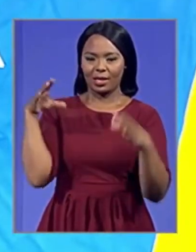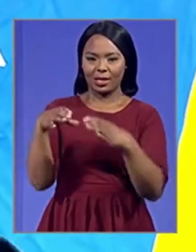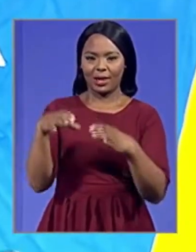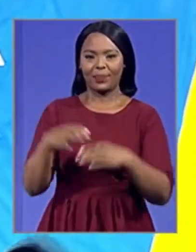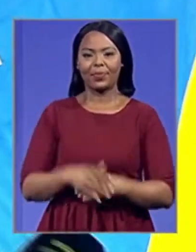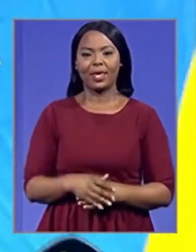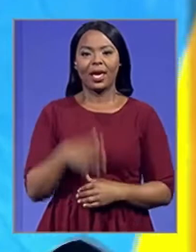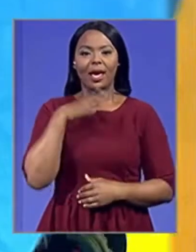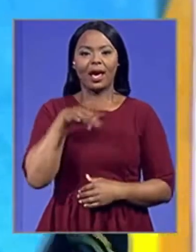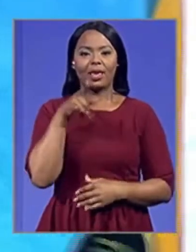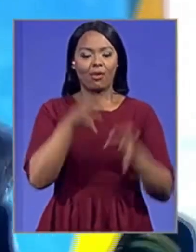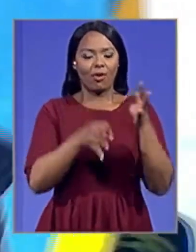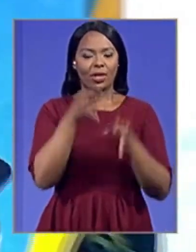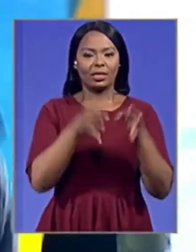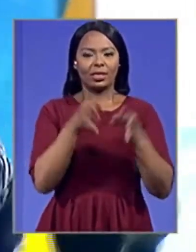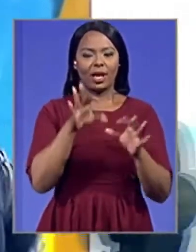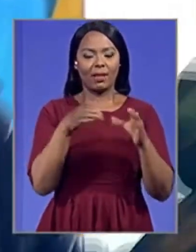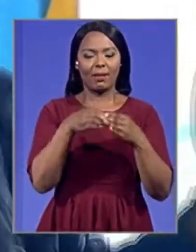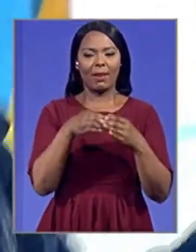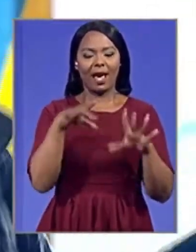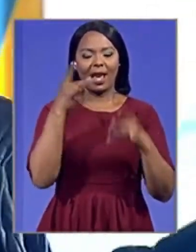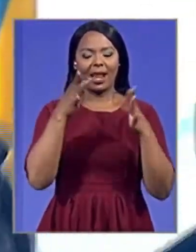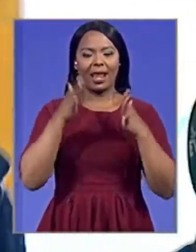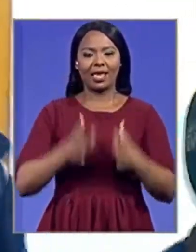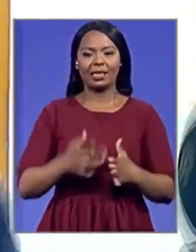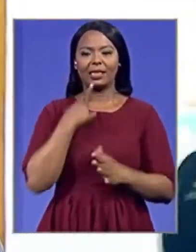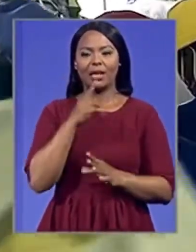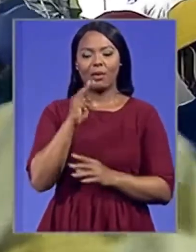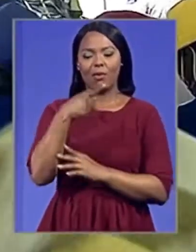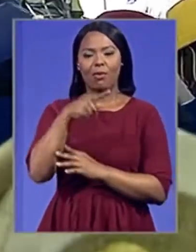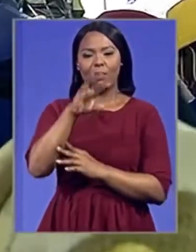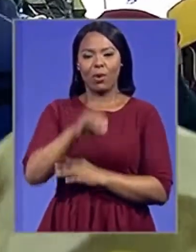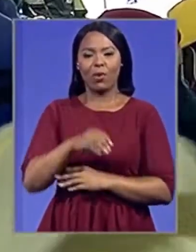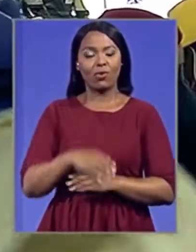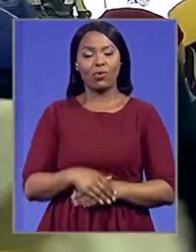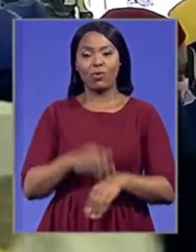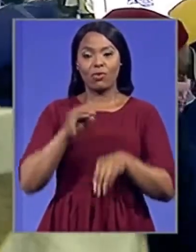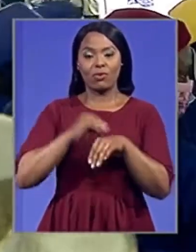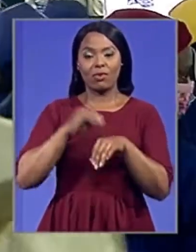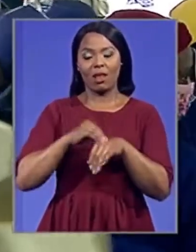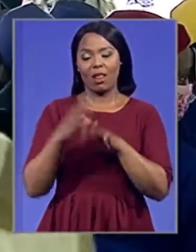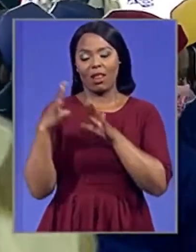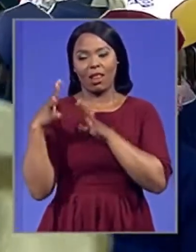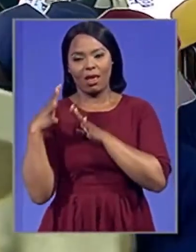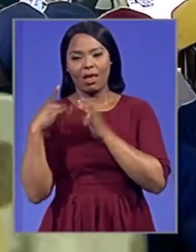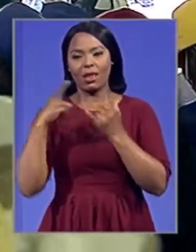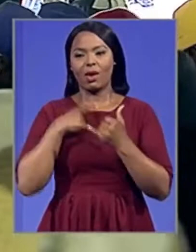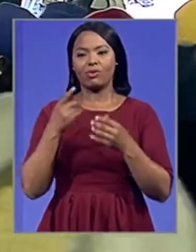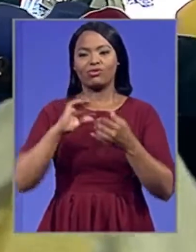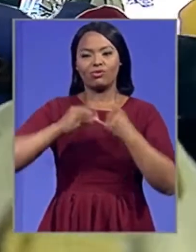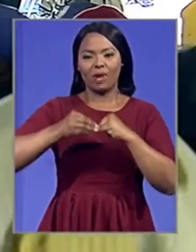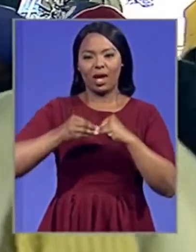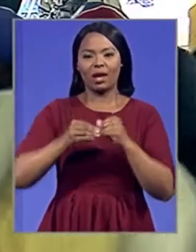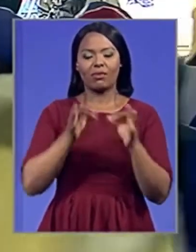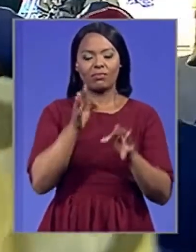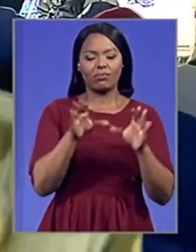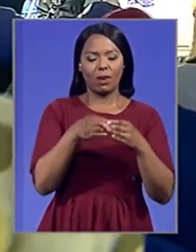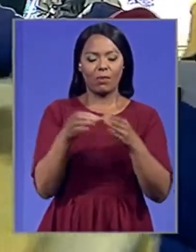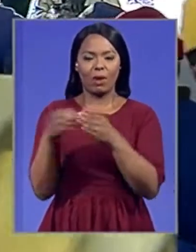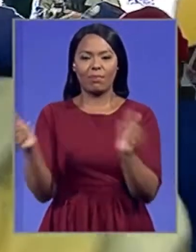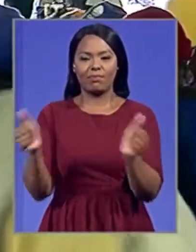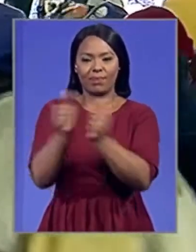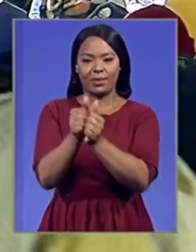bahlophulli ba ditaba tsa dipolotiki o re Phalatse o tobane le kenya mosebetsi wa ho kopanya mekgatlo e theileng mmuso